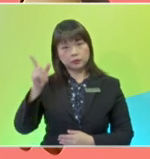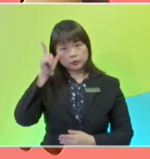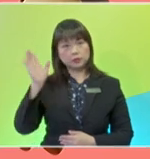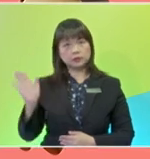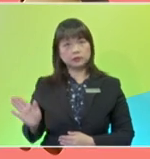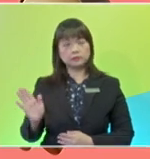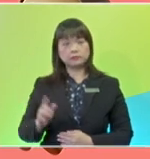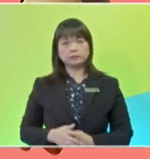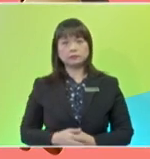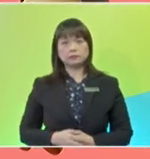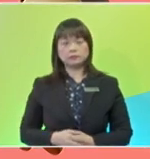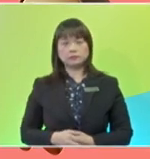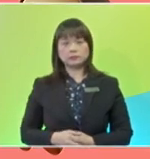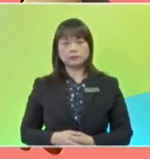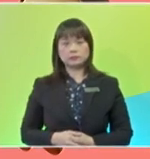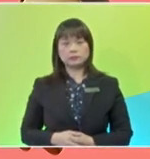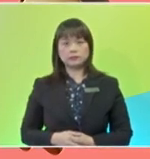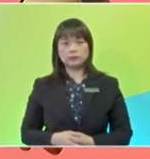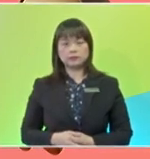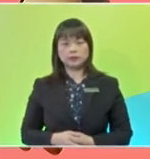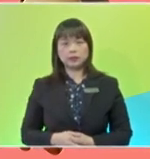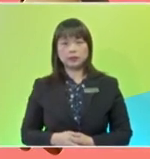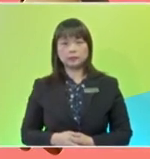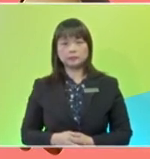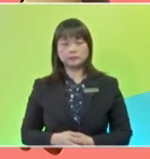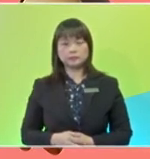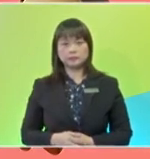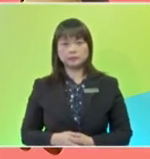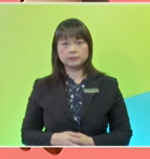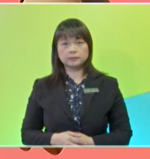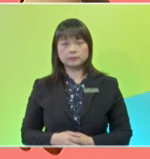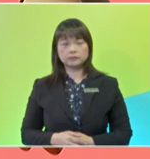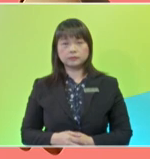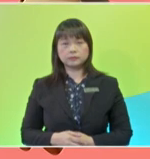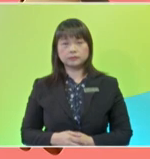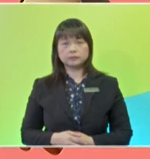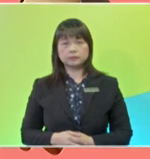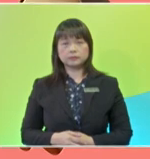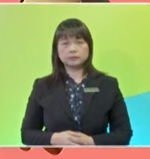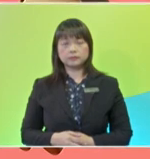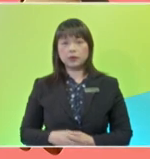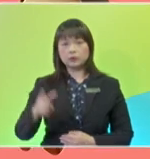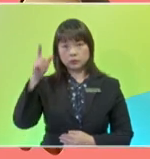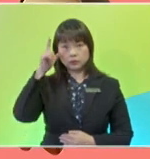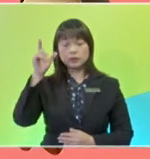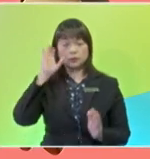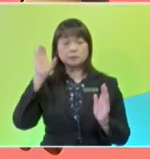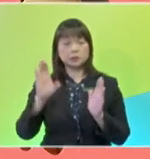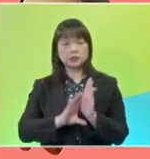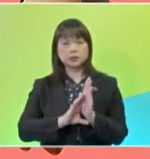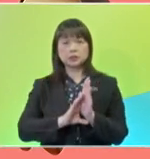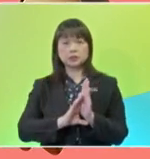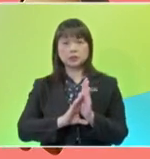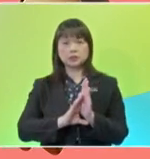you get the whole moon lit up, which is the full moon. Mm-hmm. And slowly, we move back into the gibbous moon